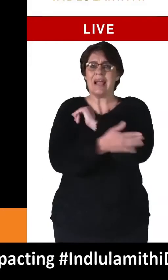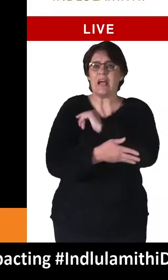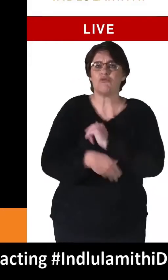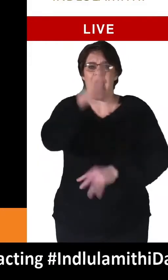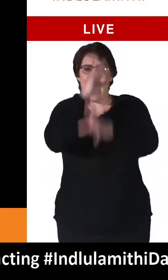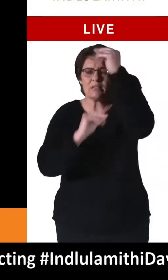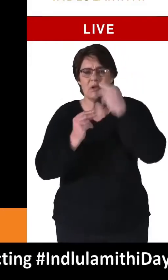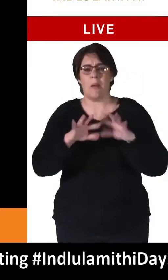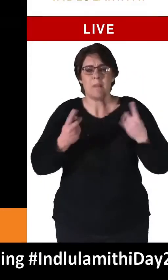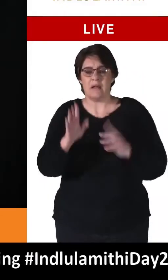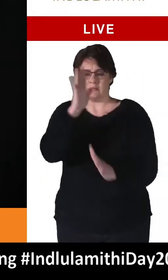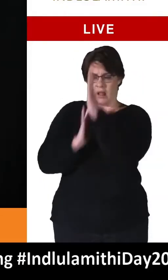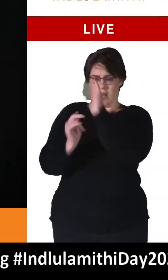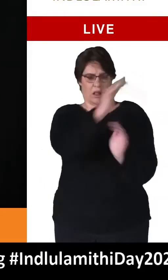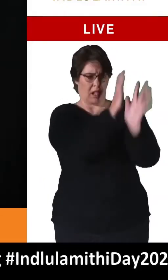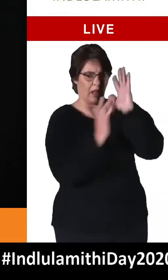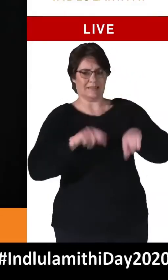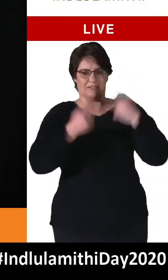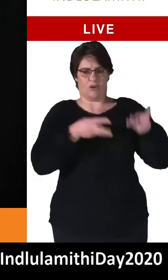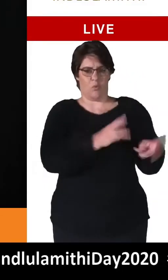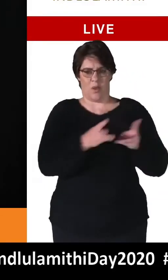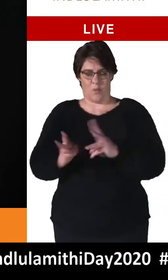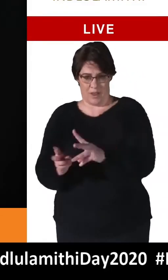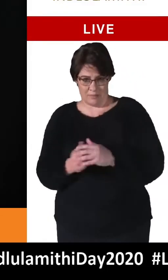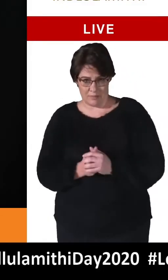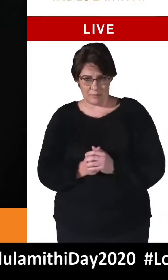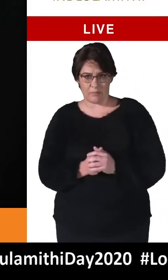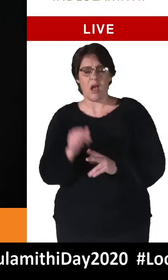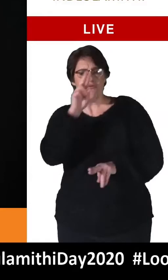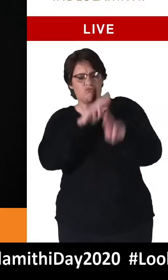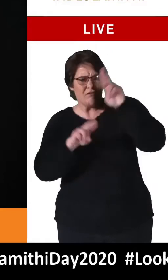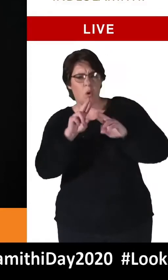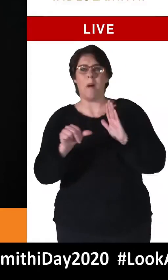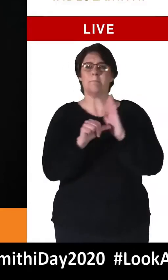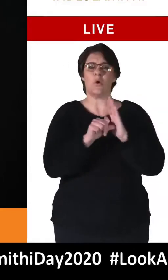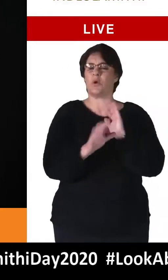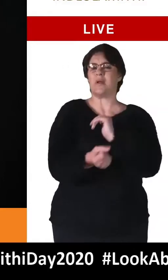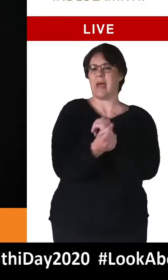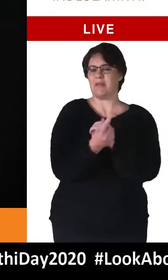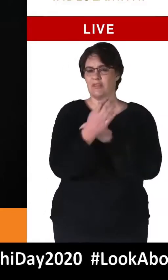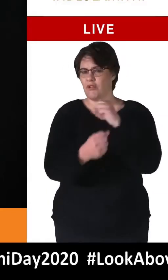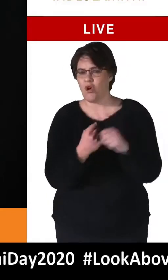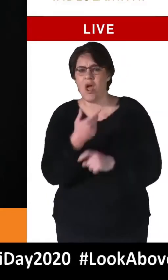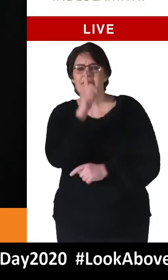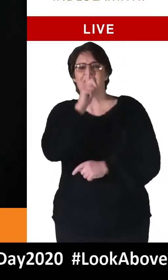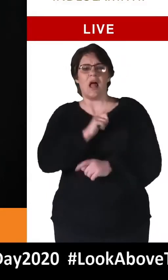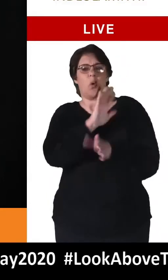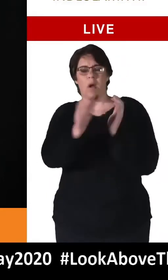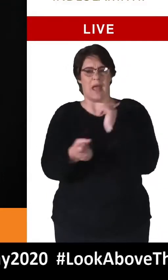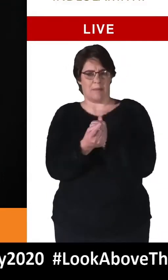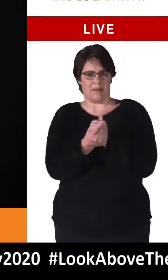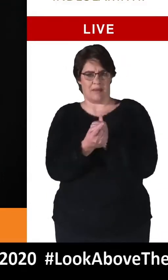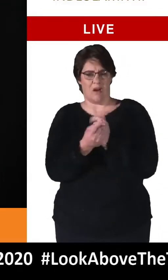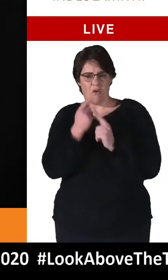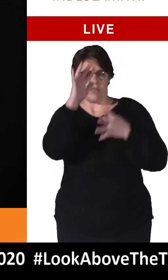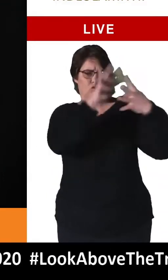different ways. So let us start with a review of some of the key events of the year and what that tells us about where we are in terms of the